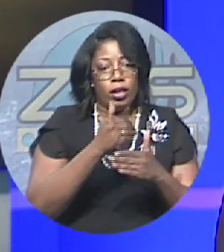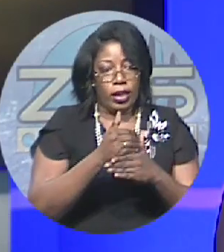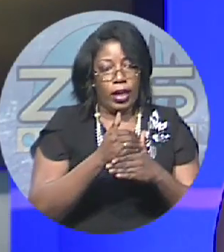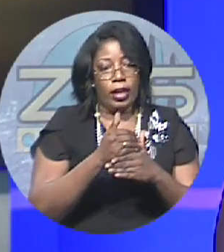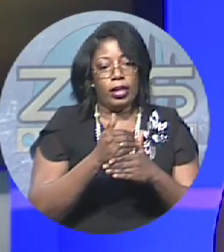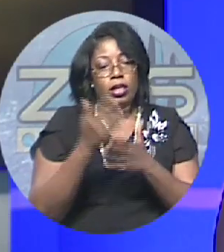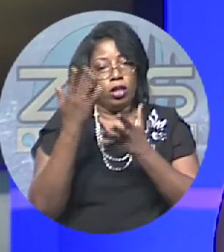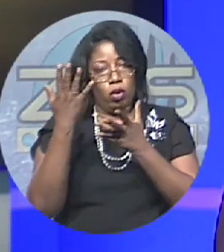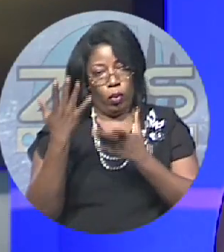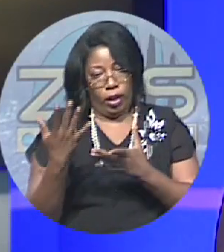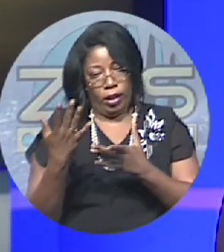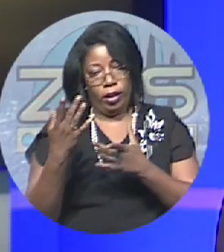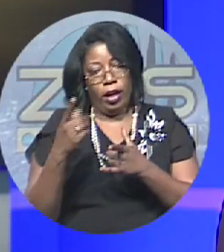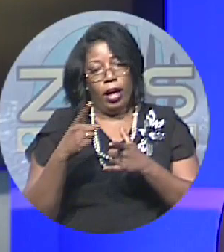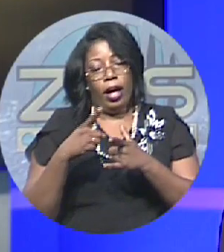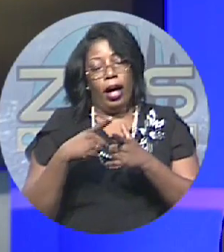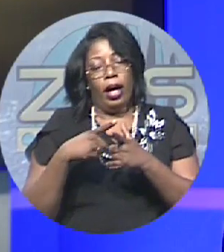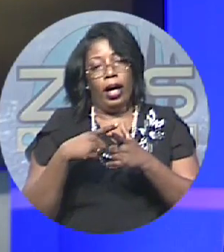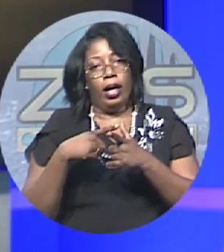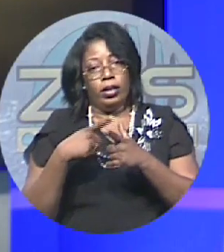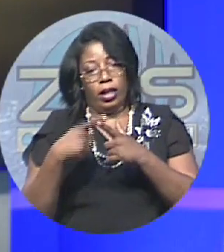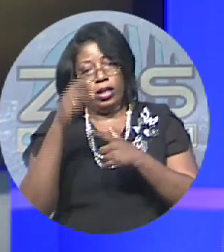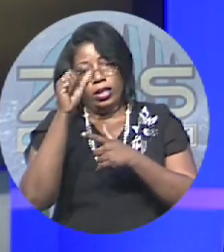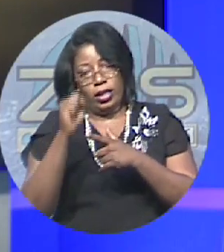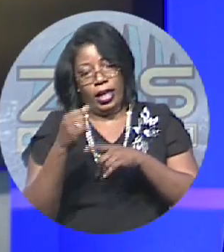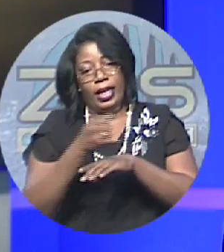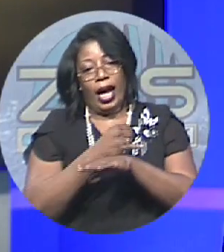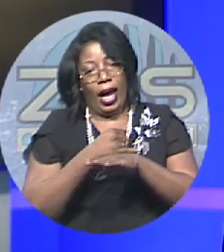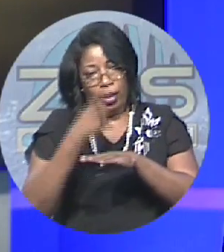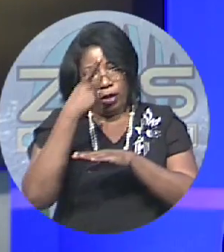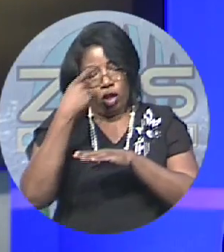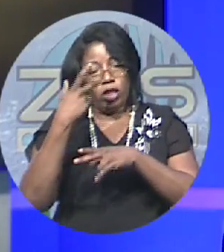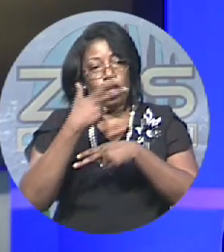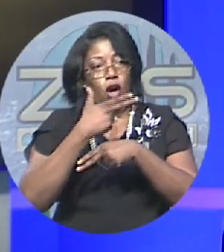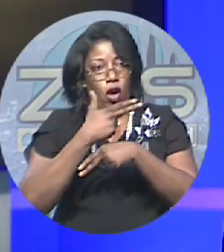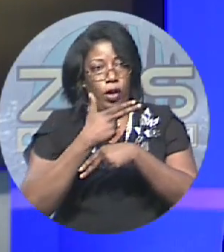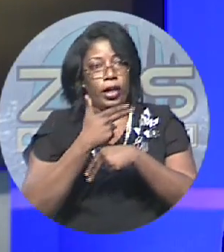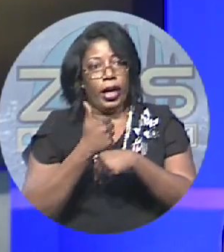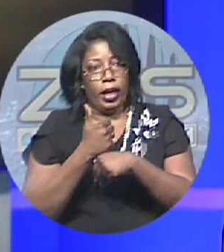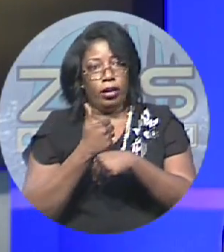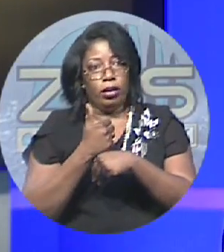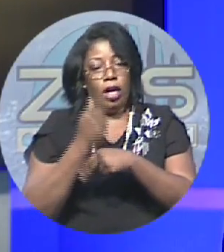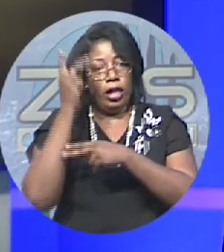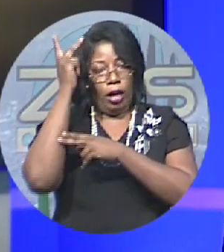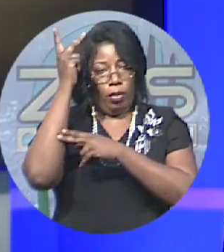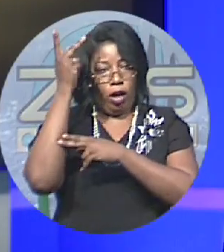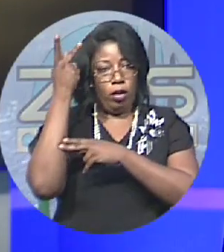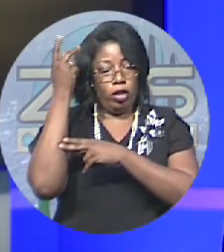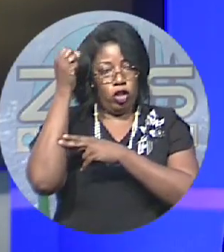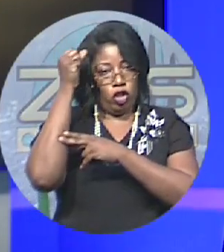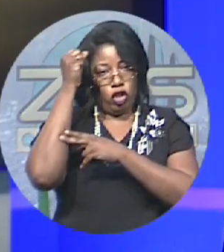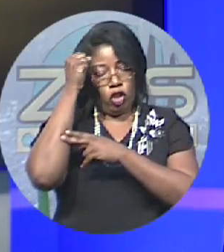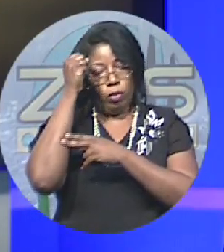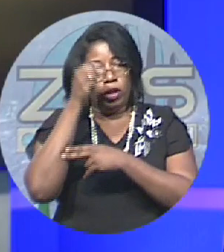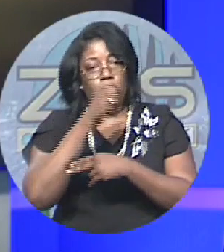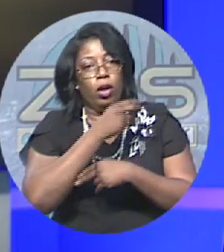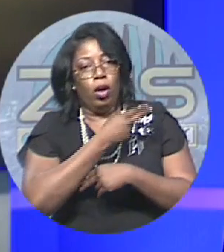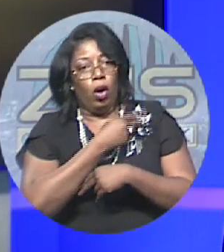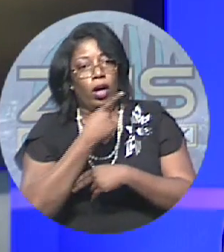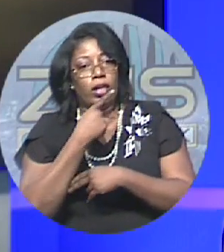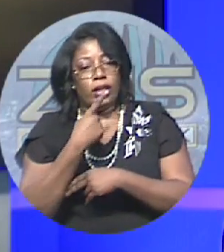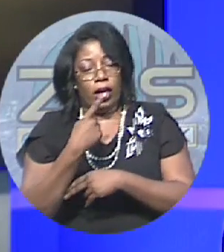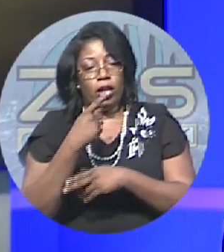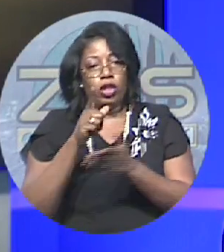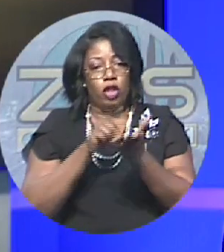back seat on those southern Bahama islands as a result of Hurricane Joaquin. Parliamentary Commissioner Sherlyn Hall told ZNS